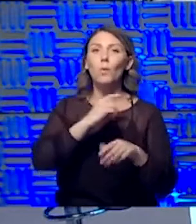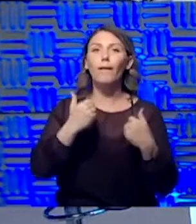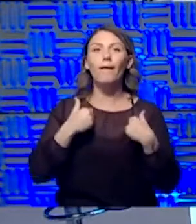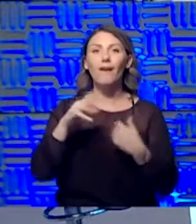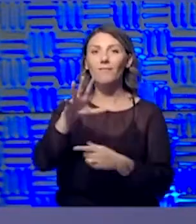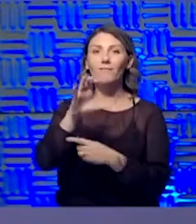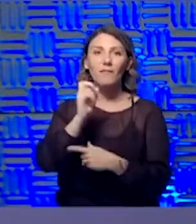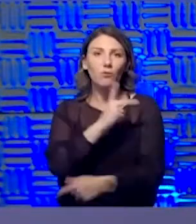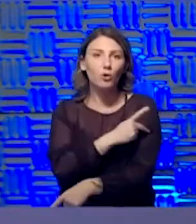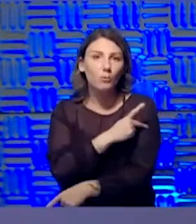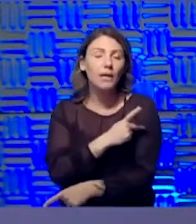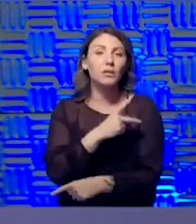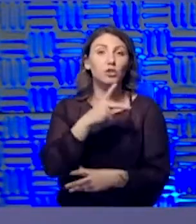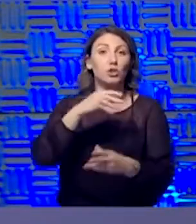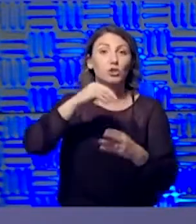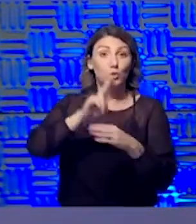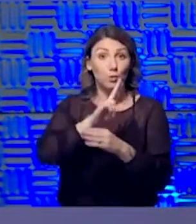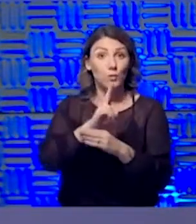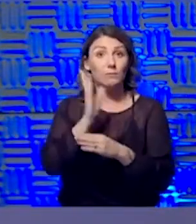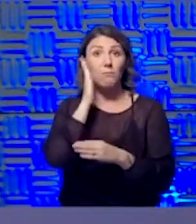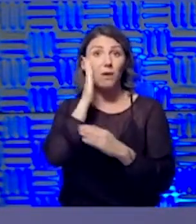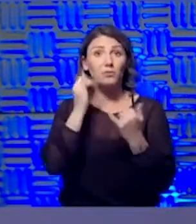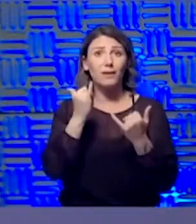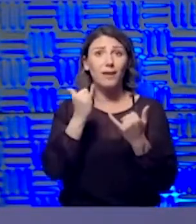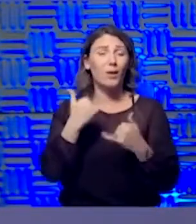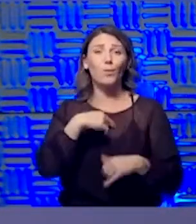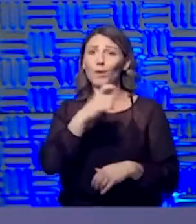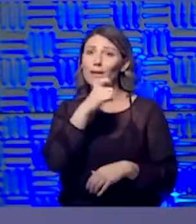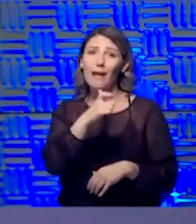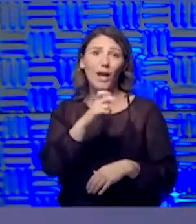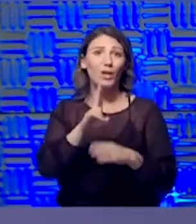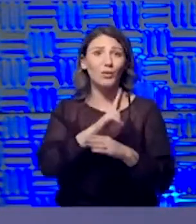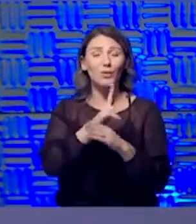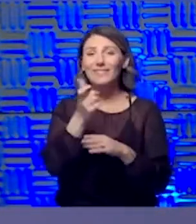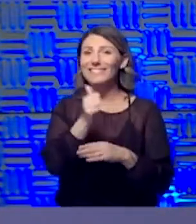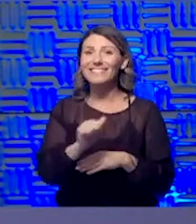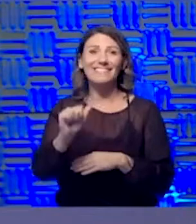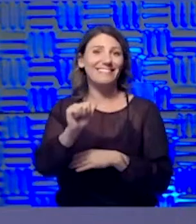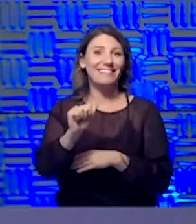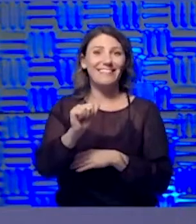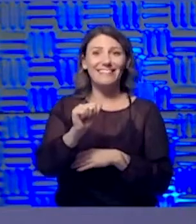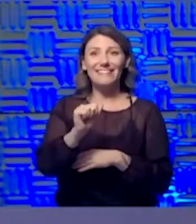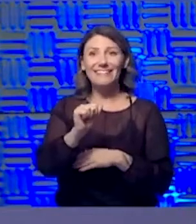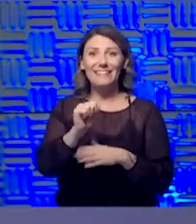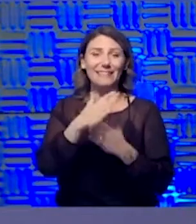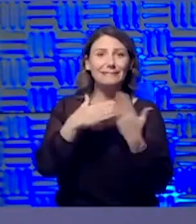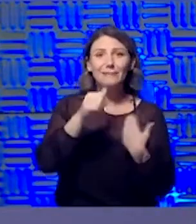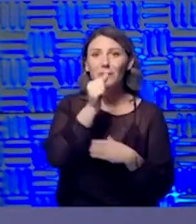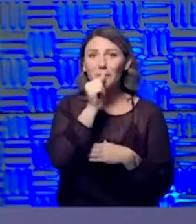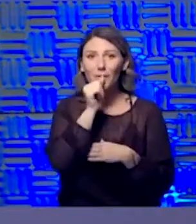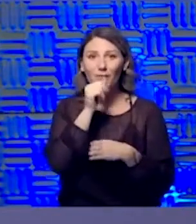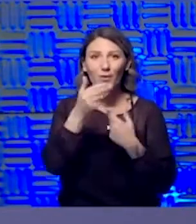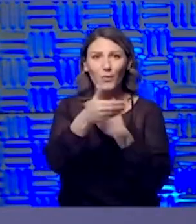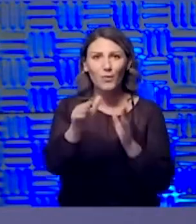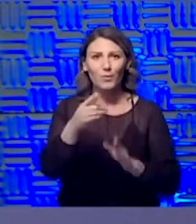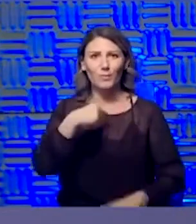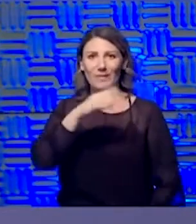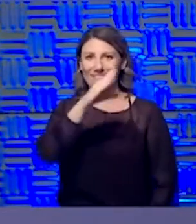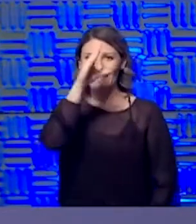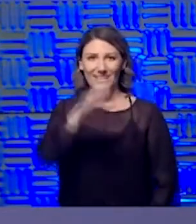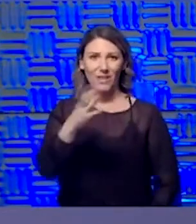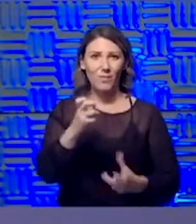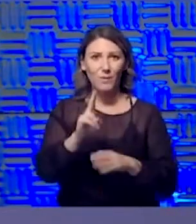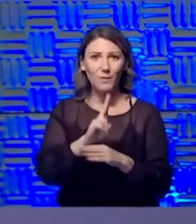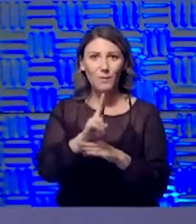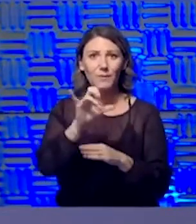patients in beds right now. So no, we're not using any semi-private rooms. We never wanted to use those, and just because